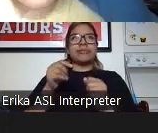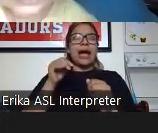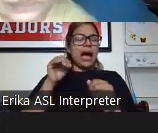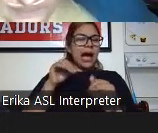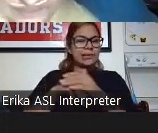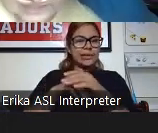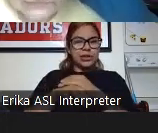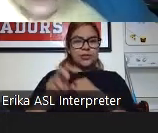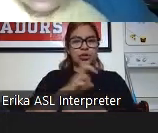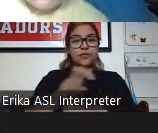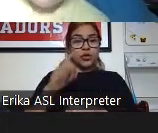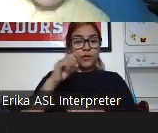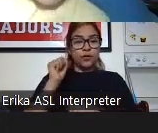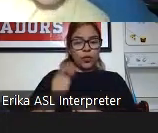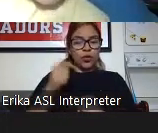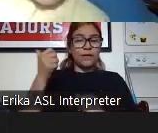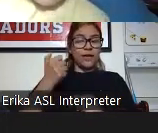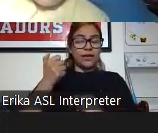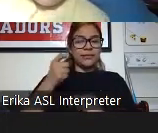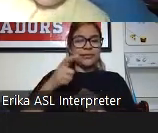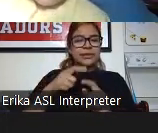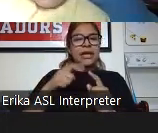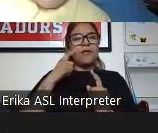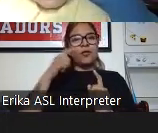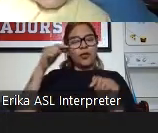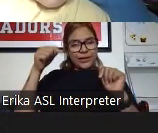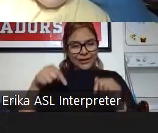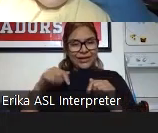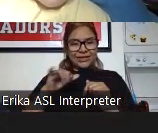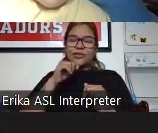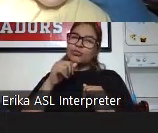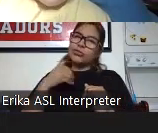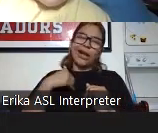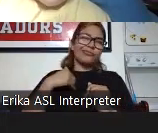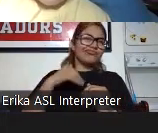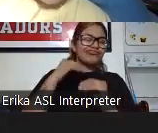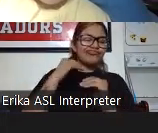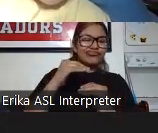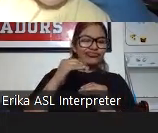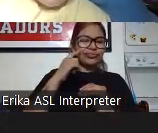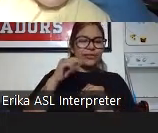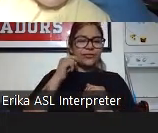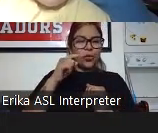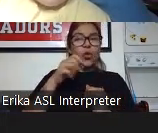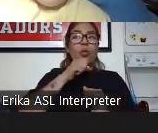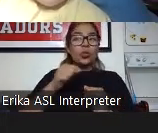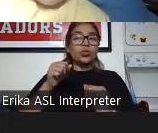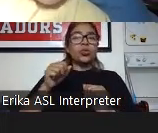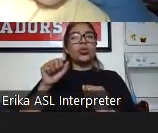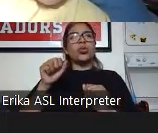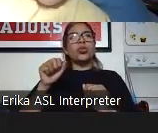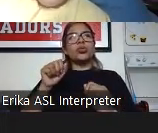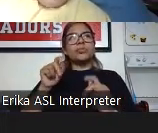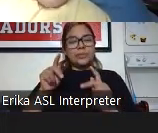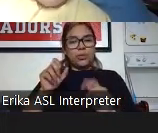accessible transportation funding services in the state do not meet the mobility needs of older adults and people with